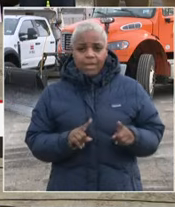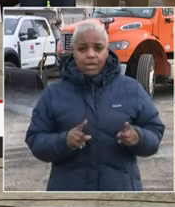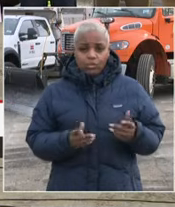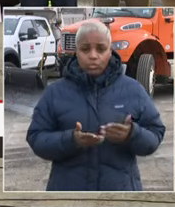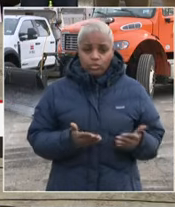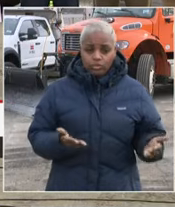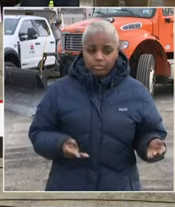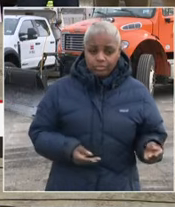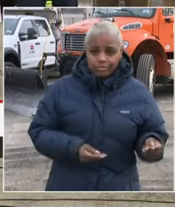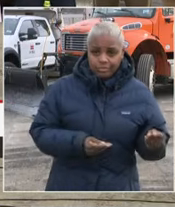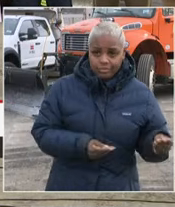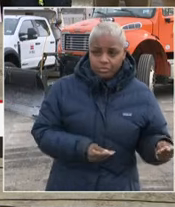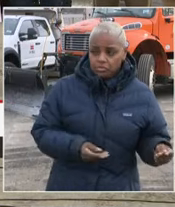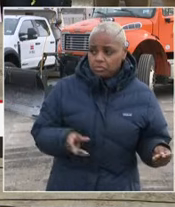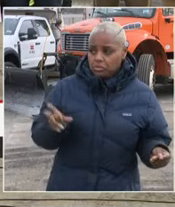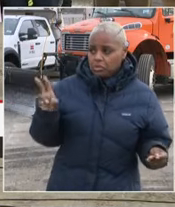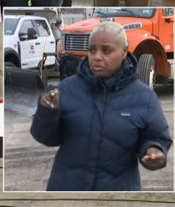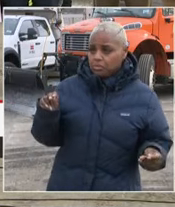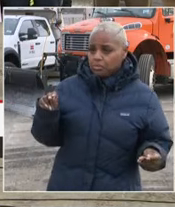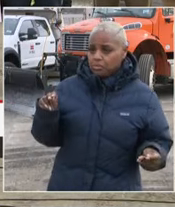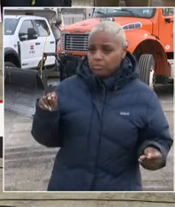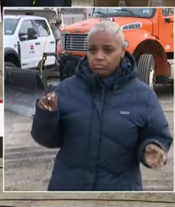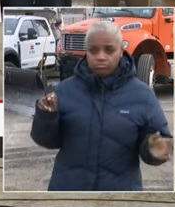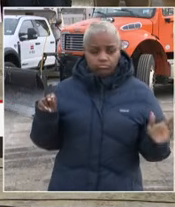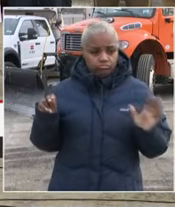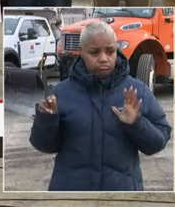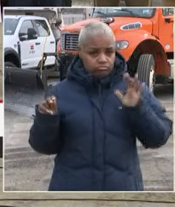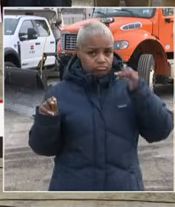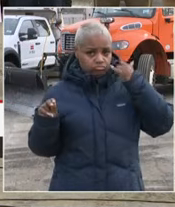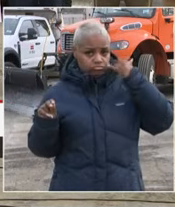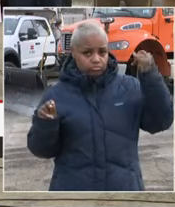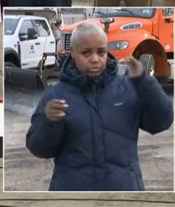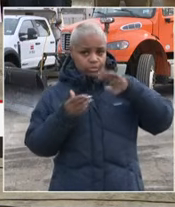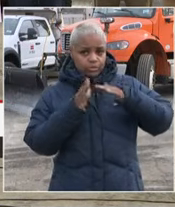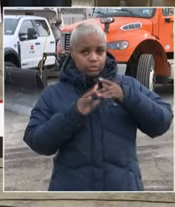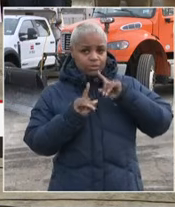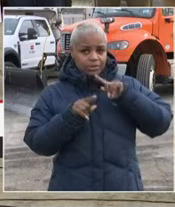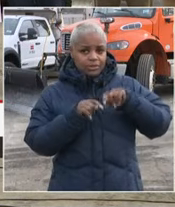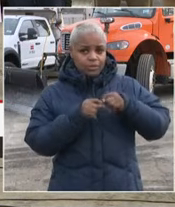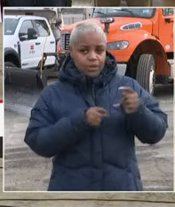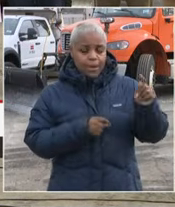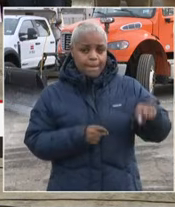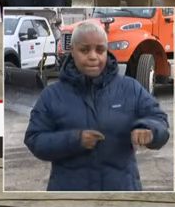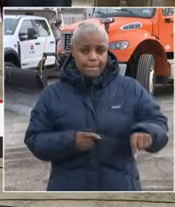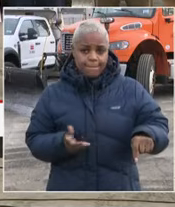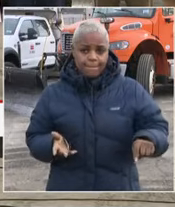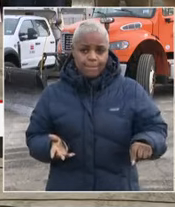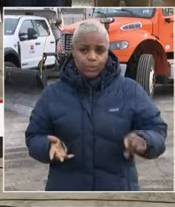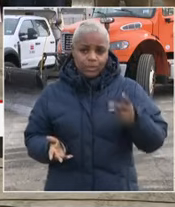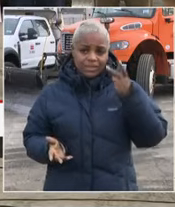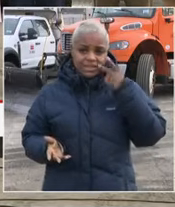call the community response team to do an assessment to determine if this person needs to be FD12.